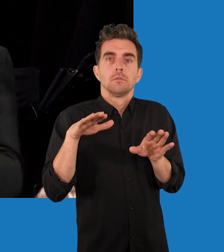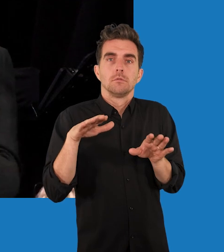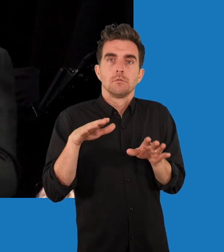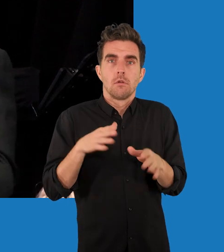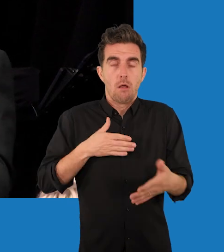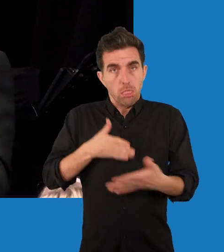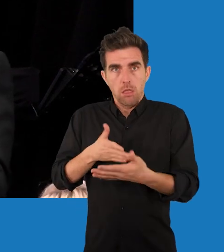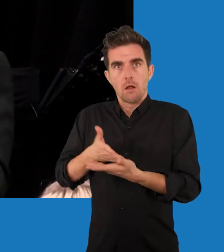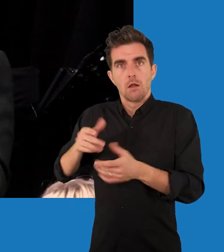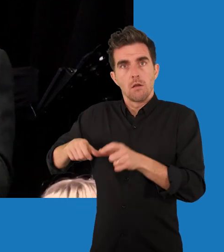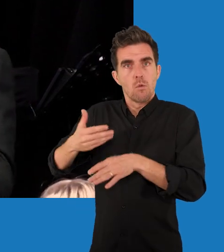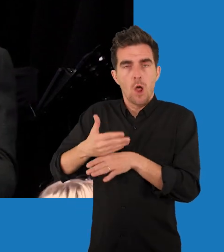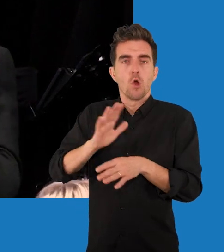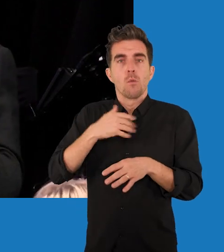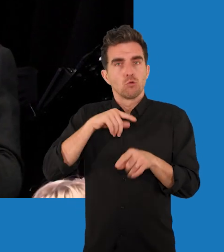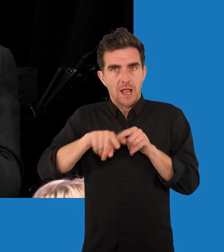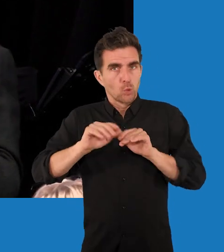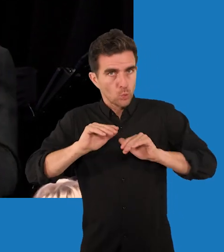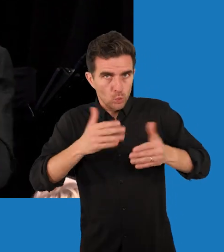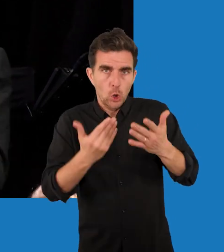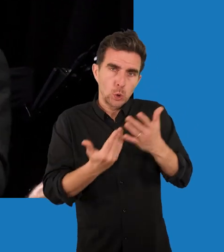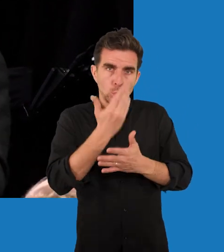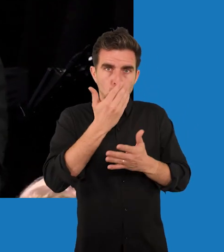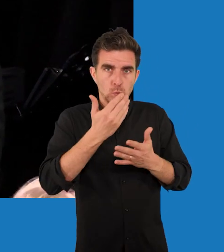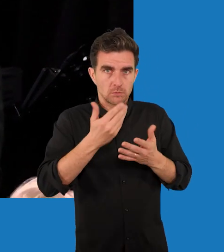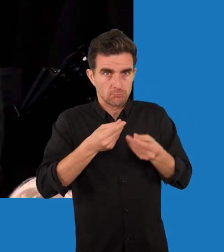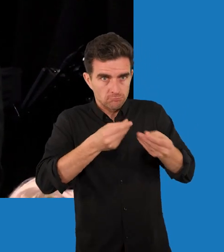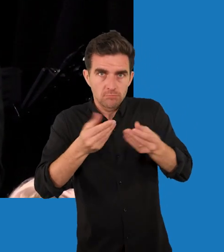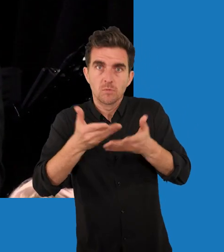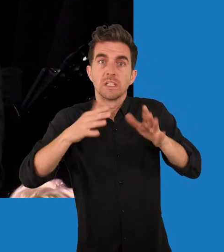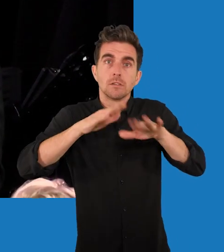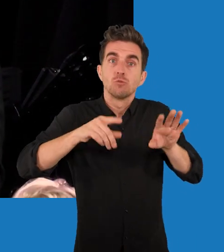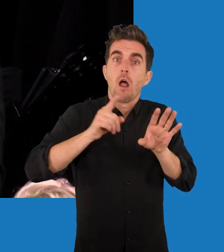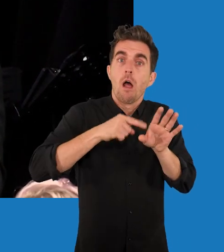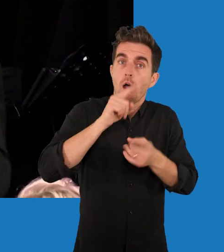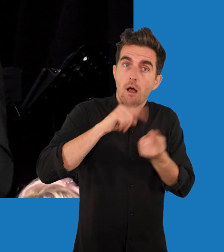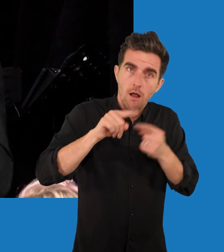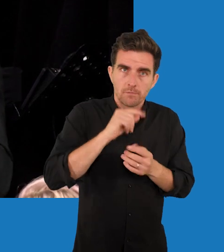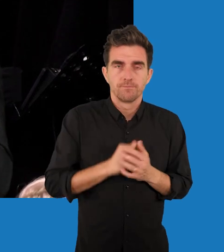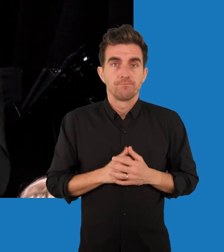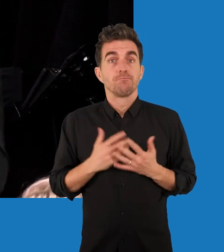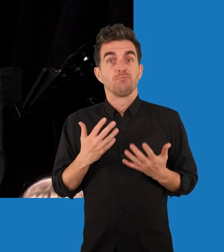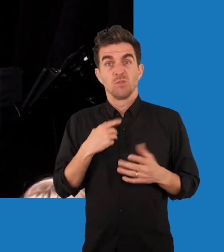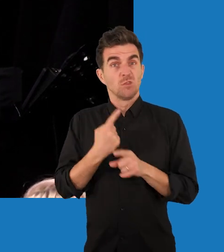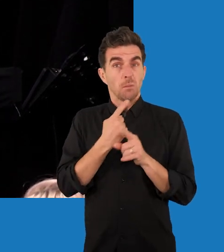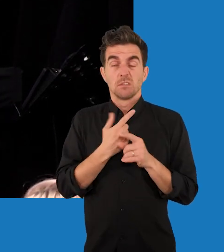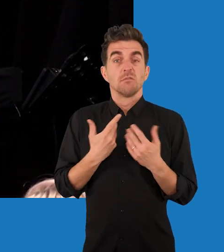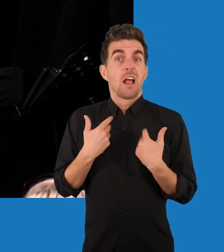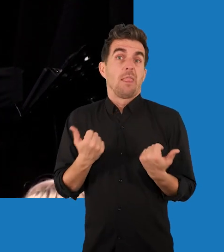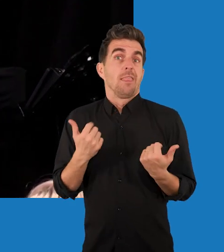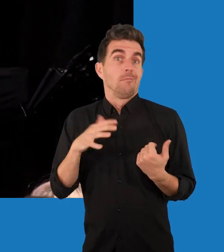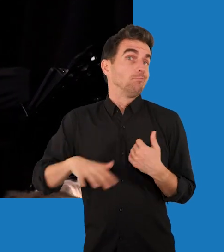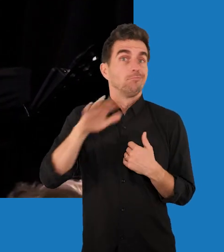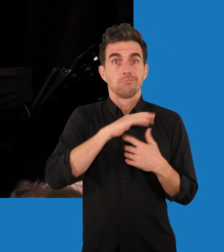daft barriers in the way of our colleagues who are trying to deliver these new devices to children and young people. while we have talked about